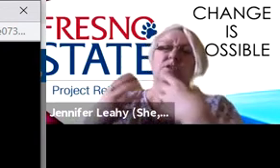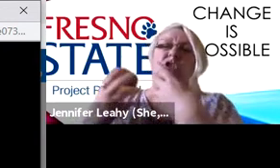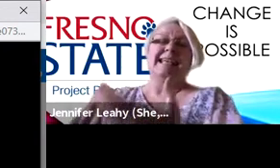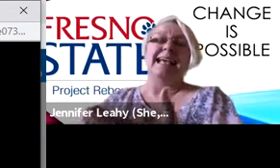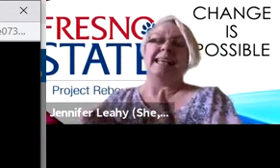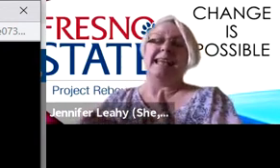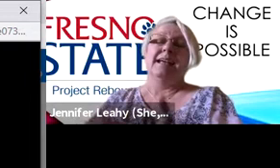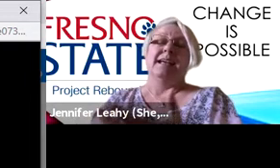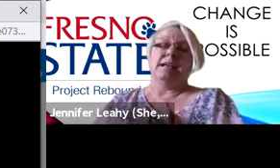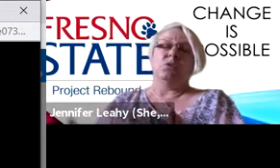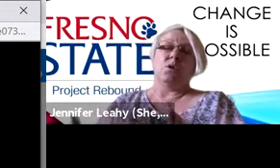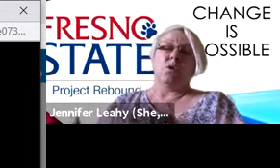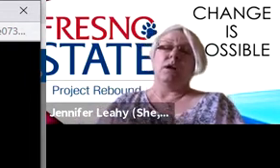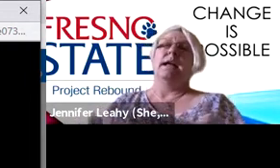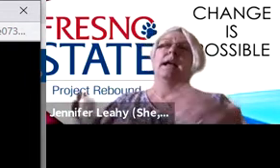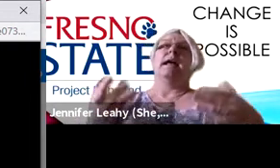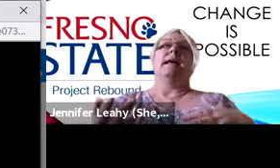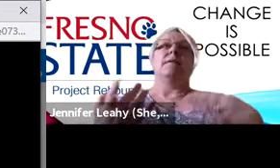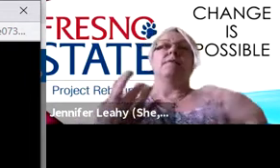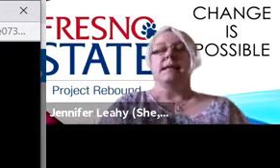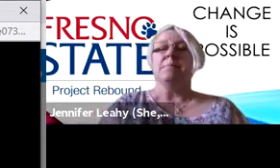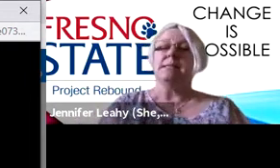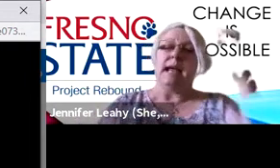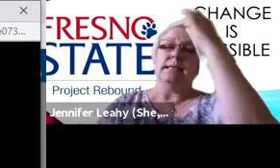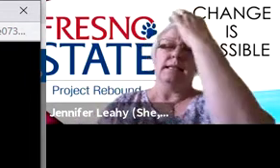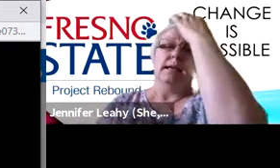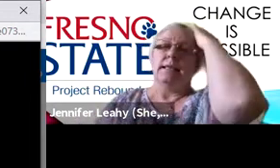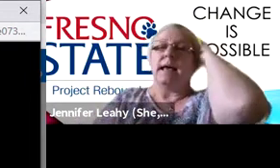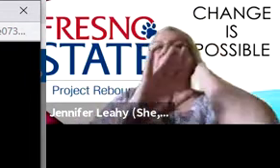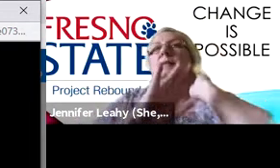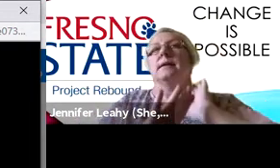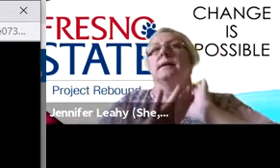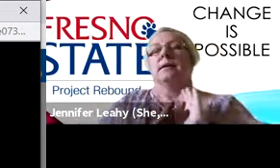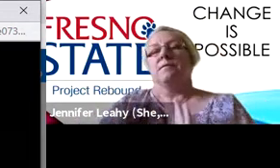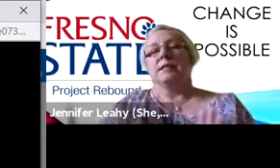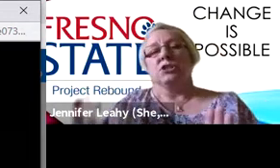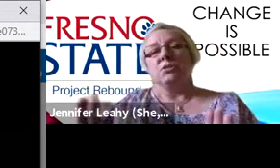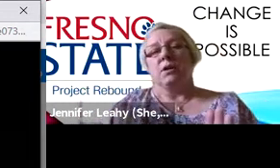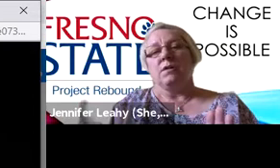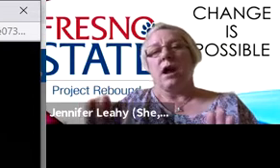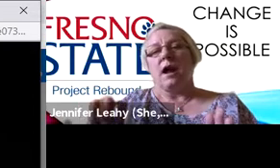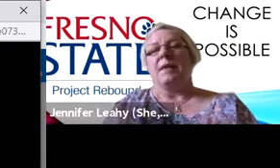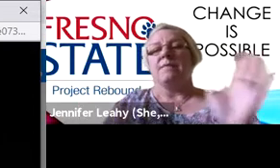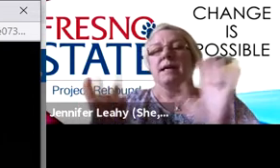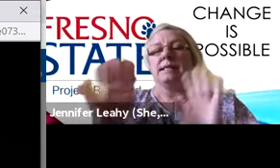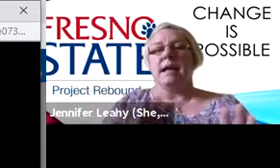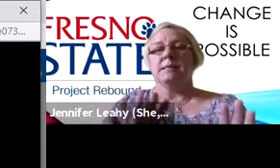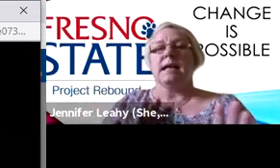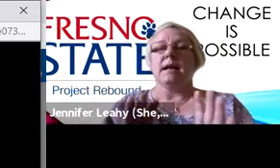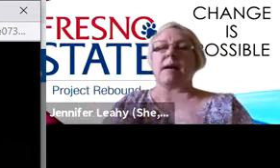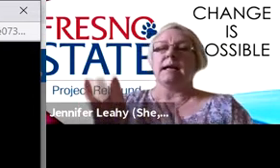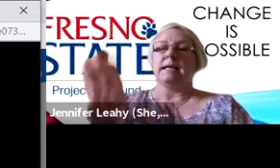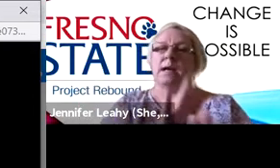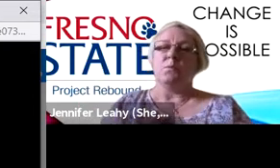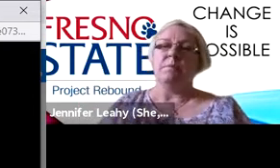that you can eventually take that into a court and have the same state that convicted you of a crime, have that same